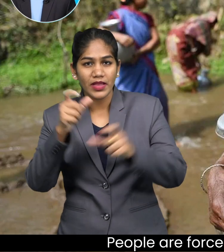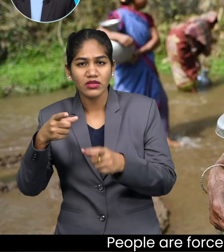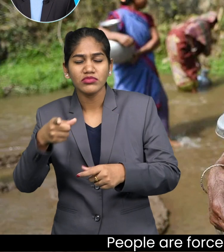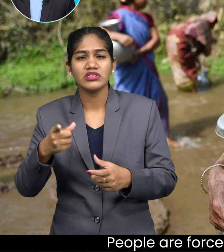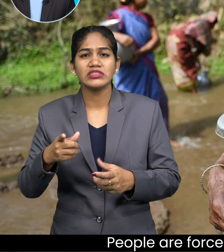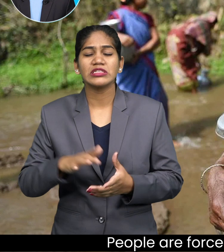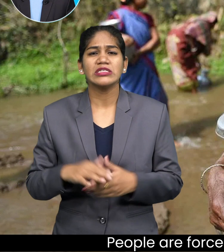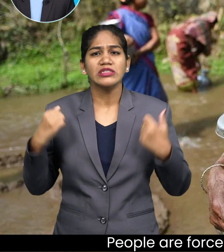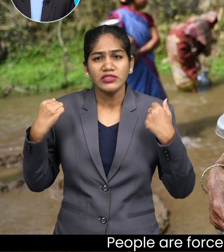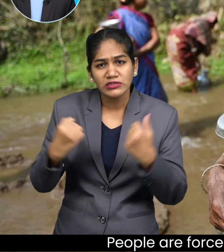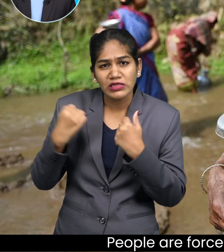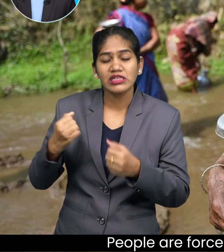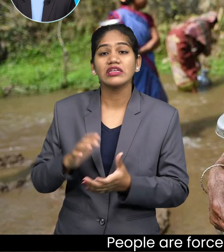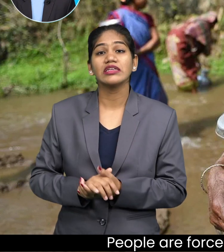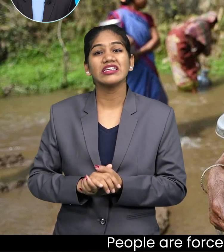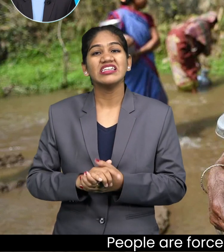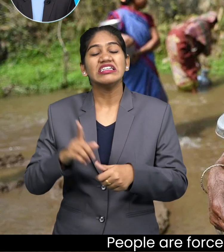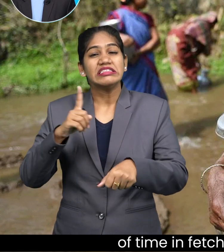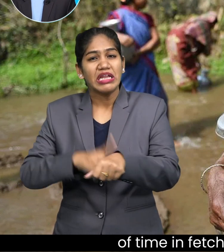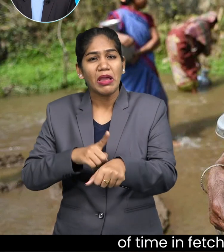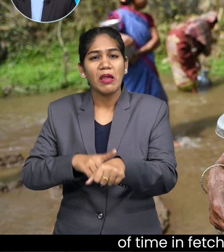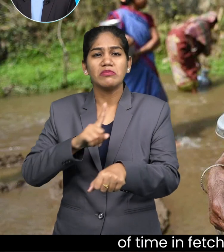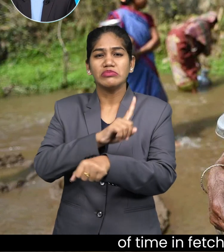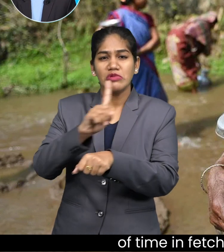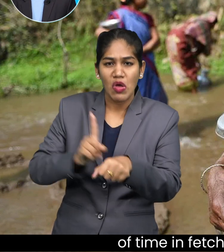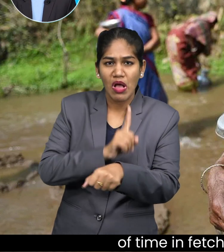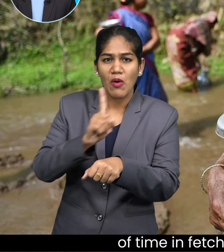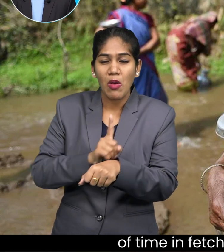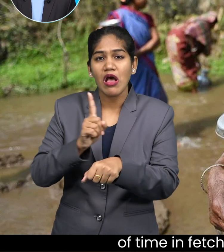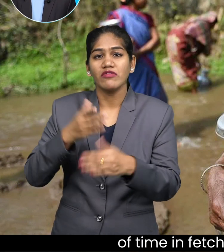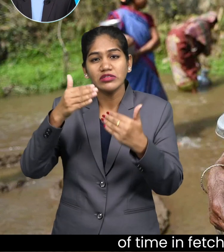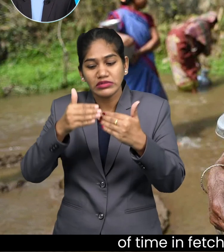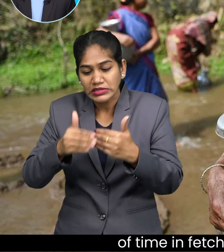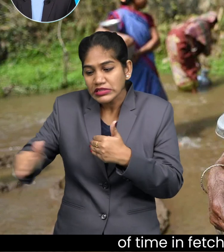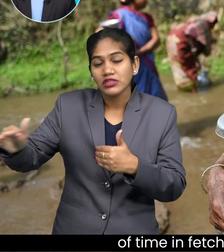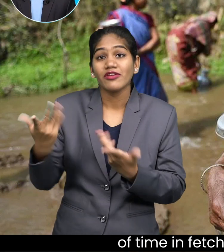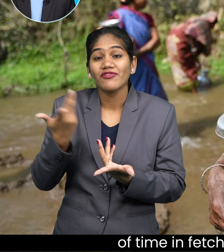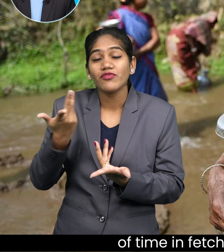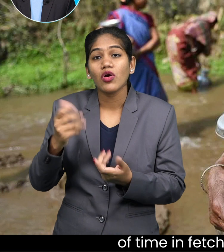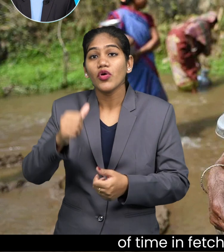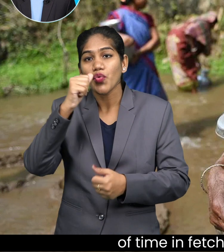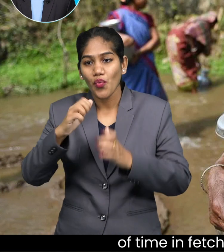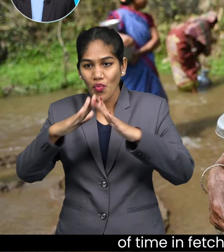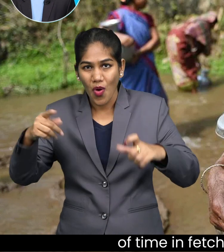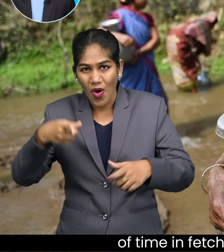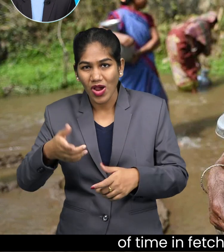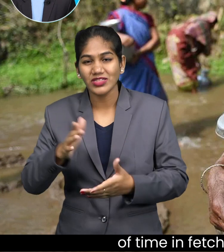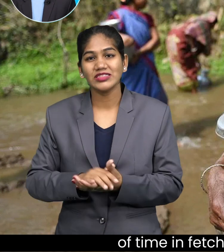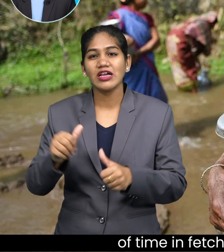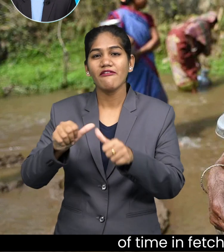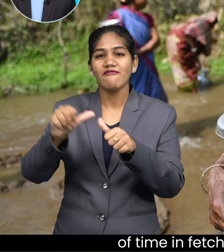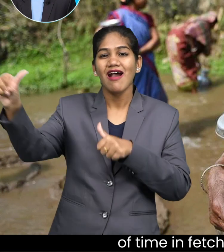People are forced to spend considerable amounts of time in fetching water from